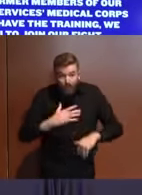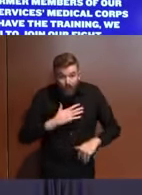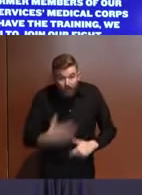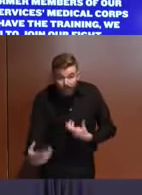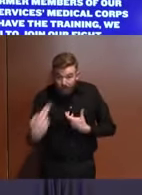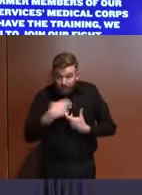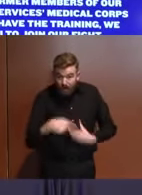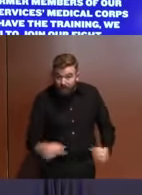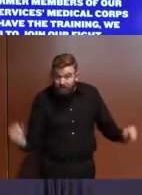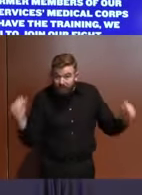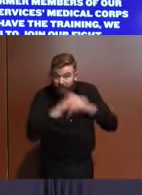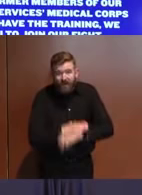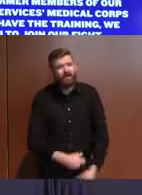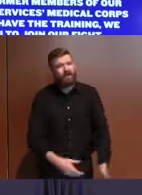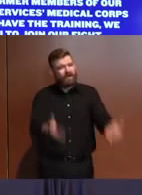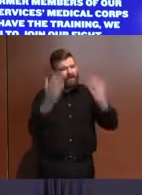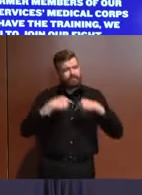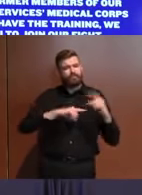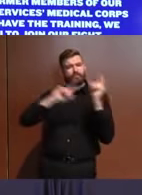to